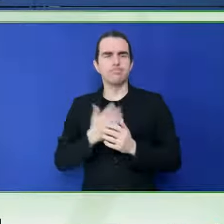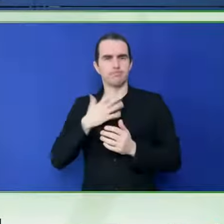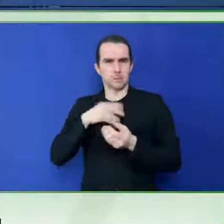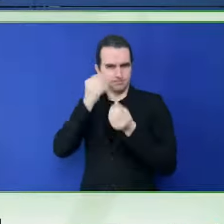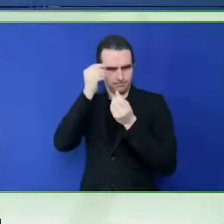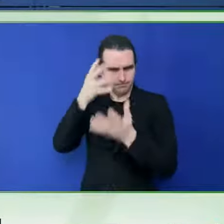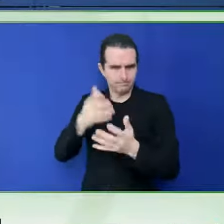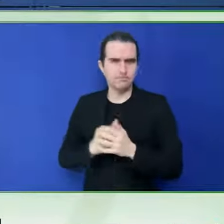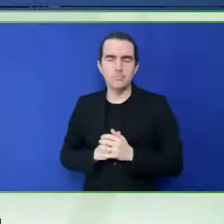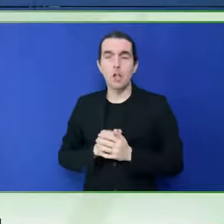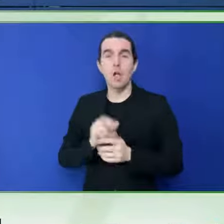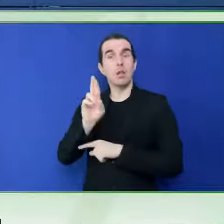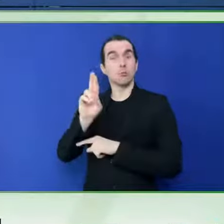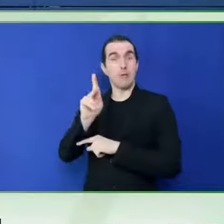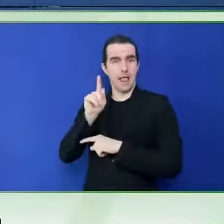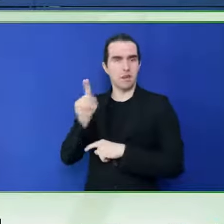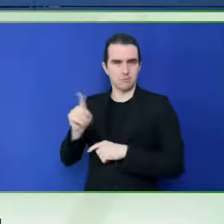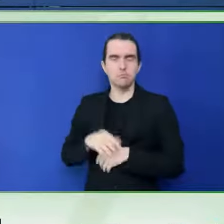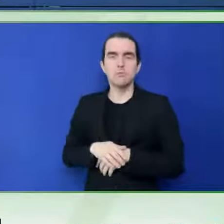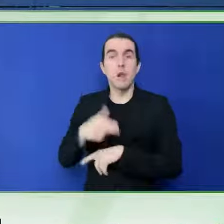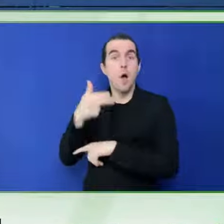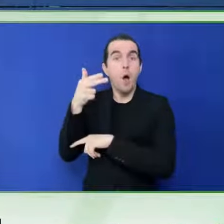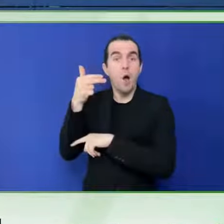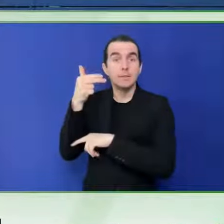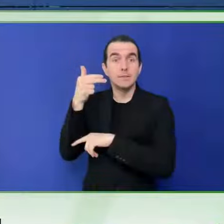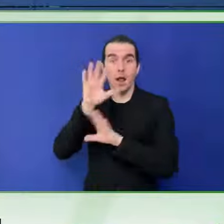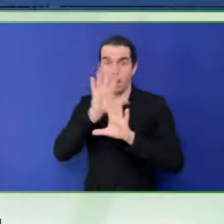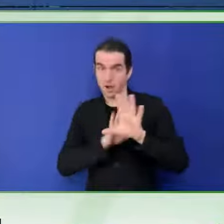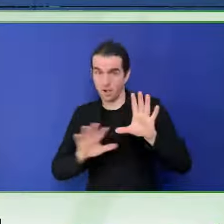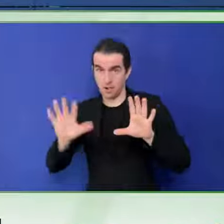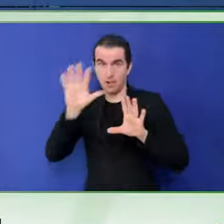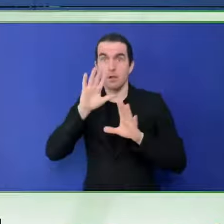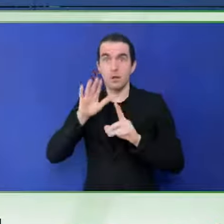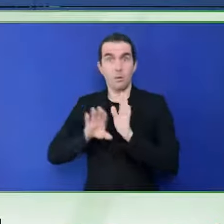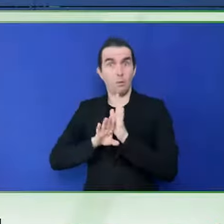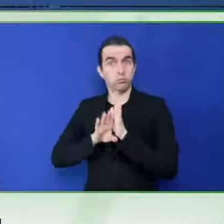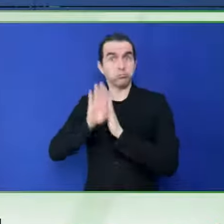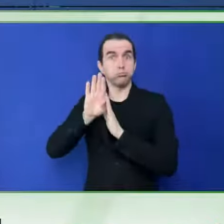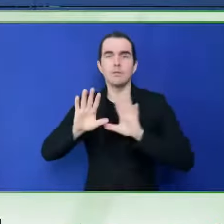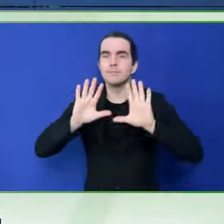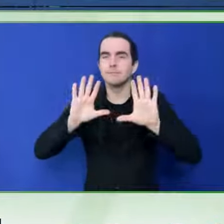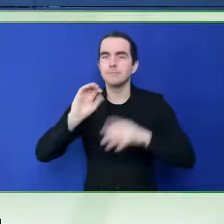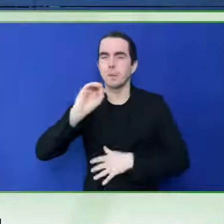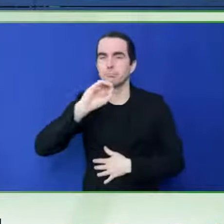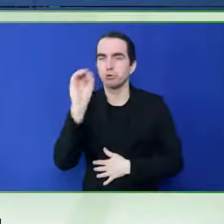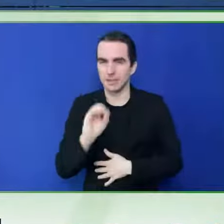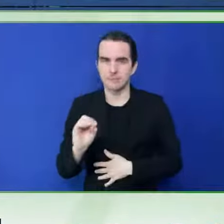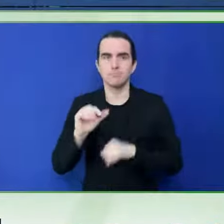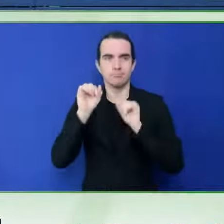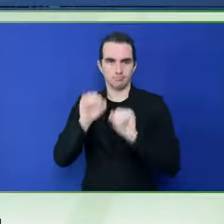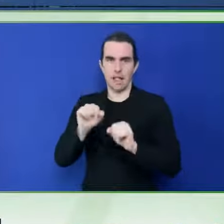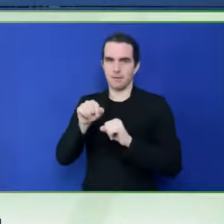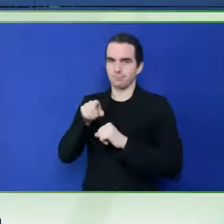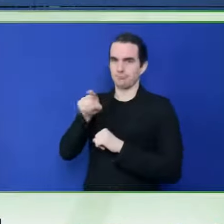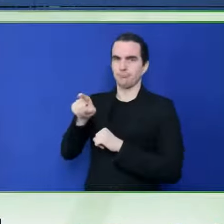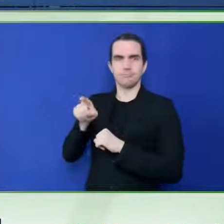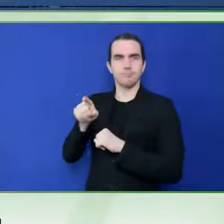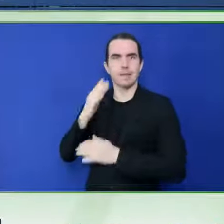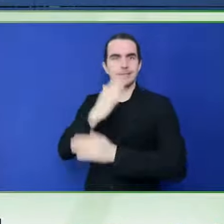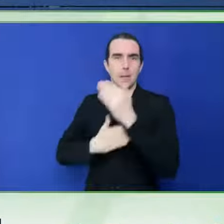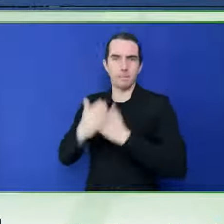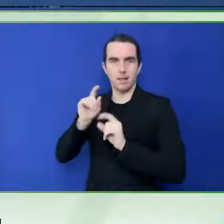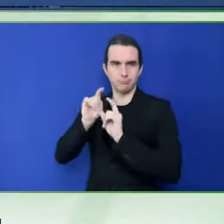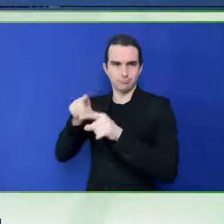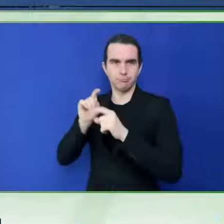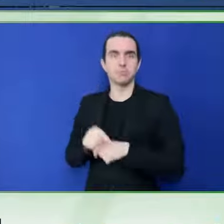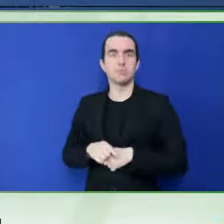he'd got the approved building control regulation for the building, and just didn't use the accessible rooms, he just destroyed